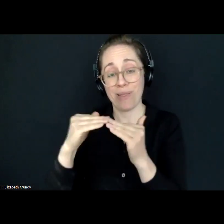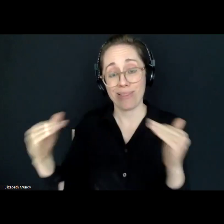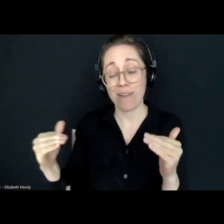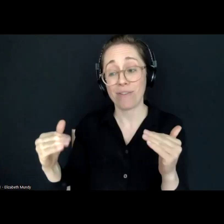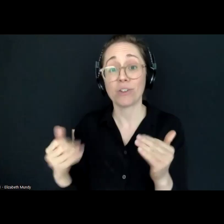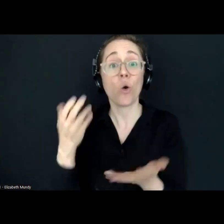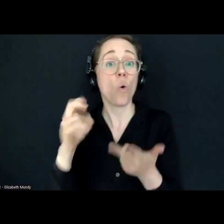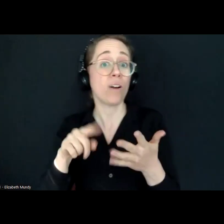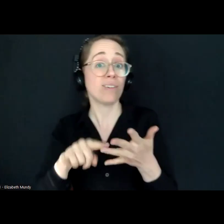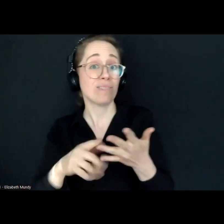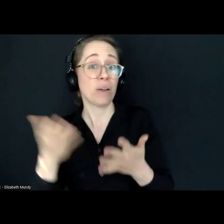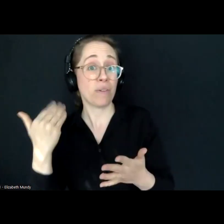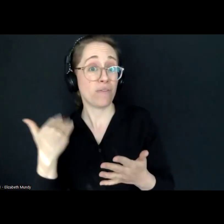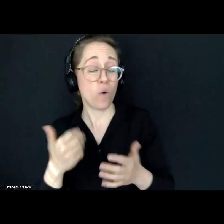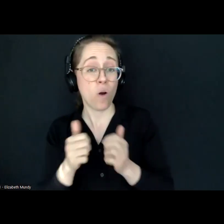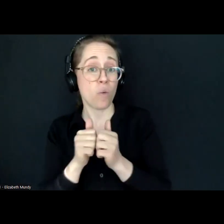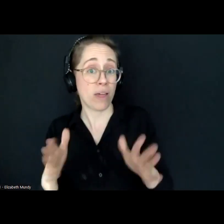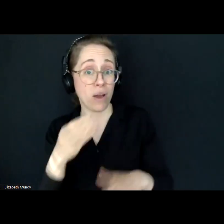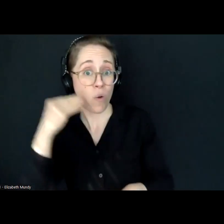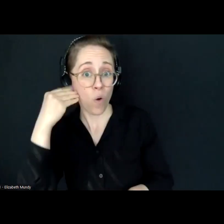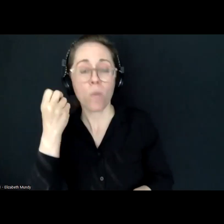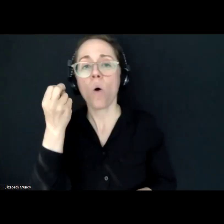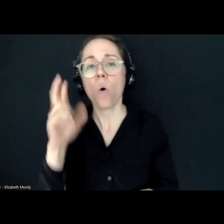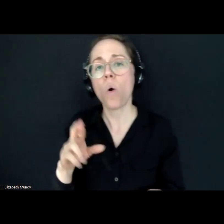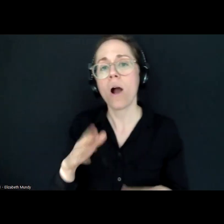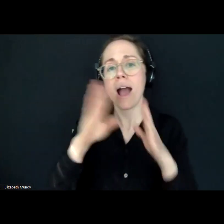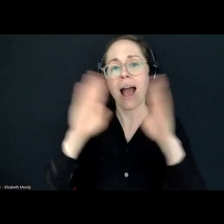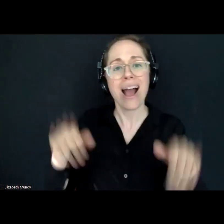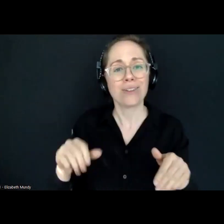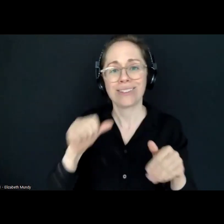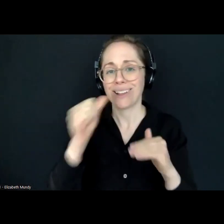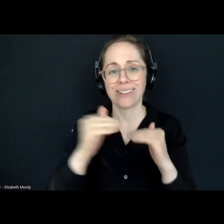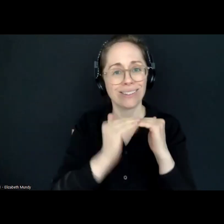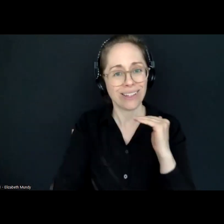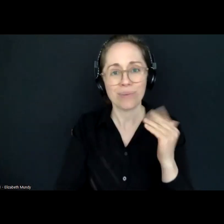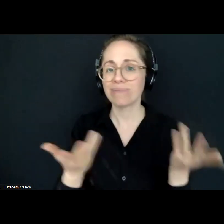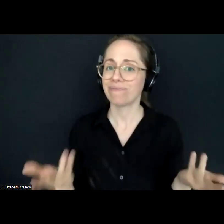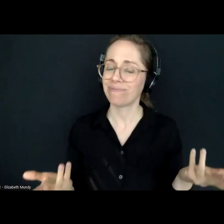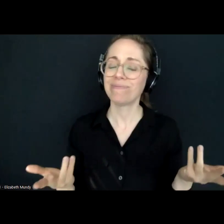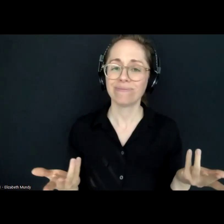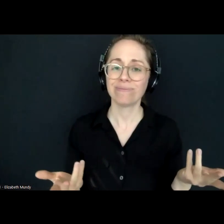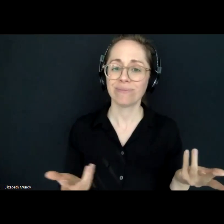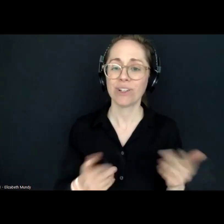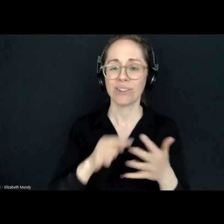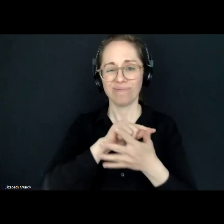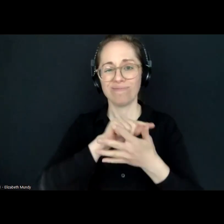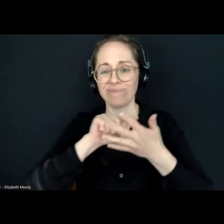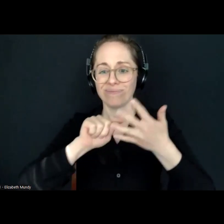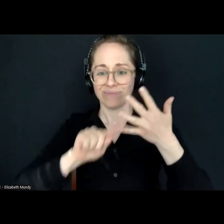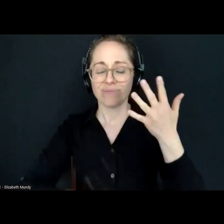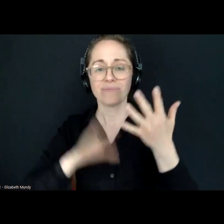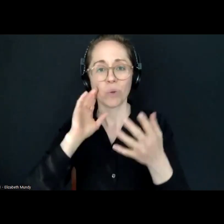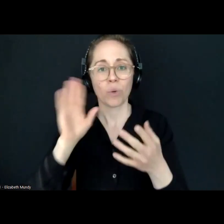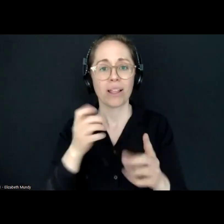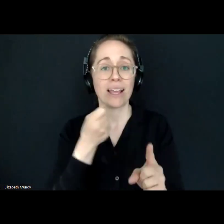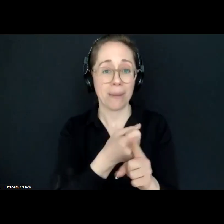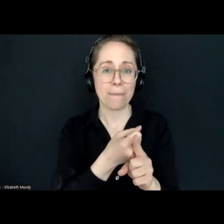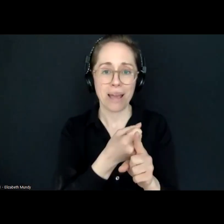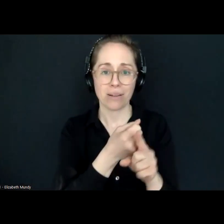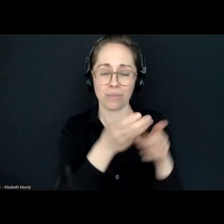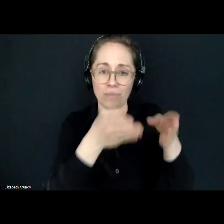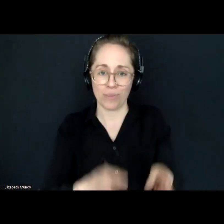homelessness or are housing insecure. And so, those are all crucial points, and we want to